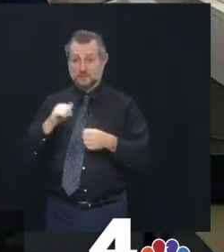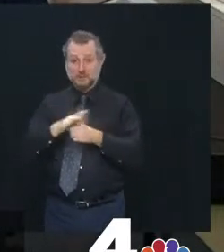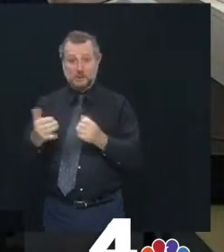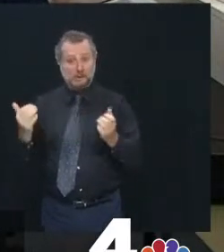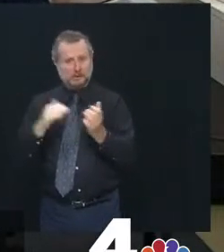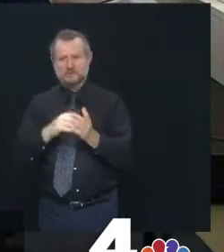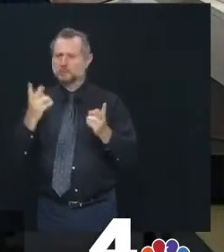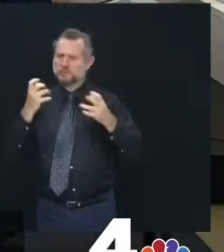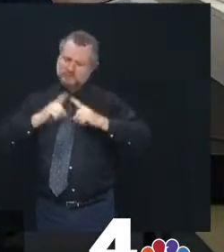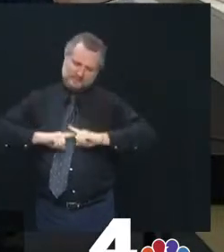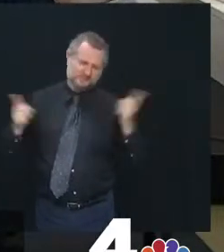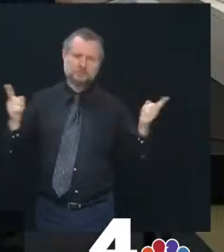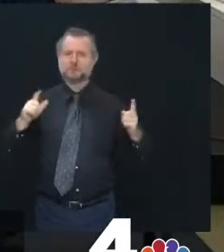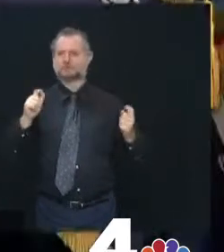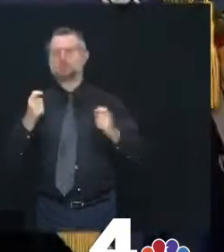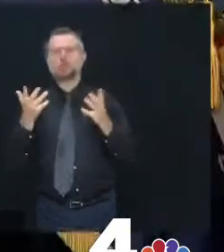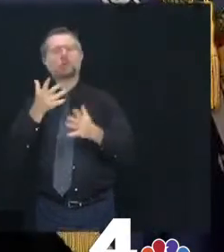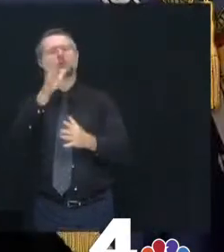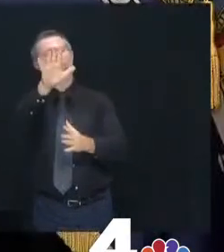that?